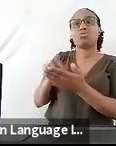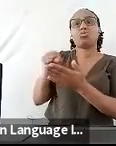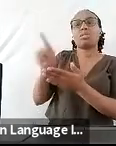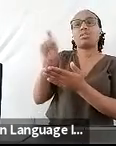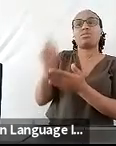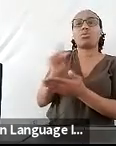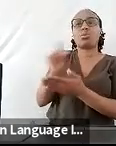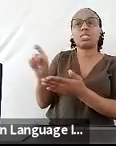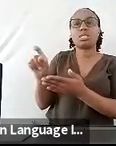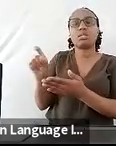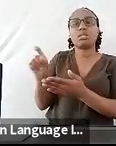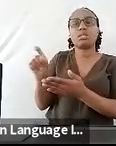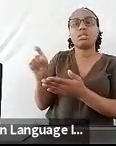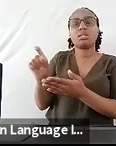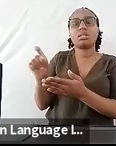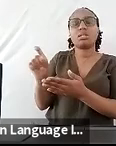there's no way that the Greek